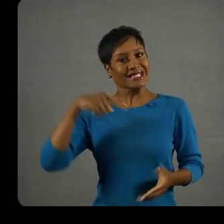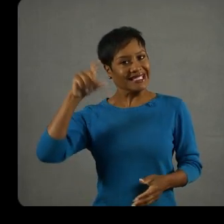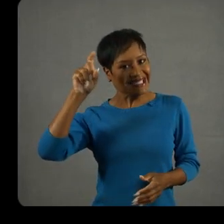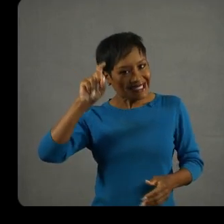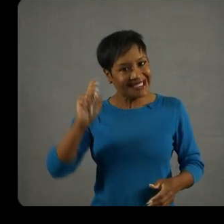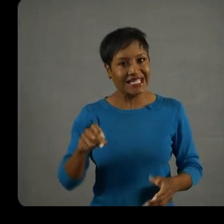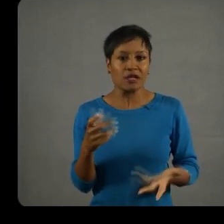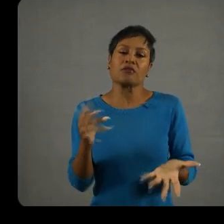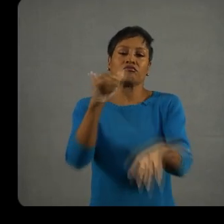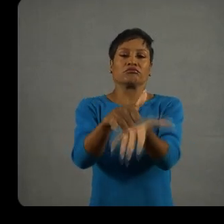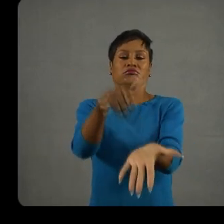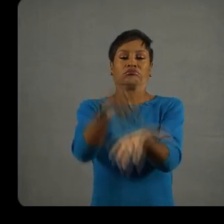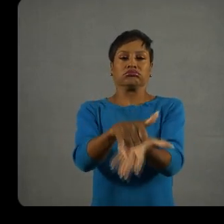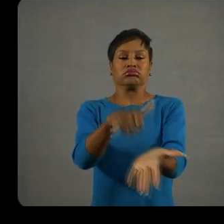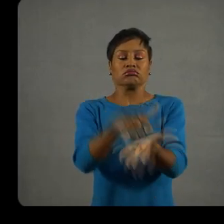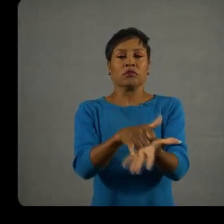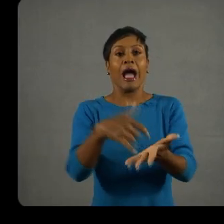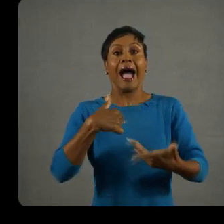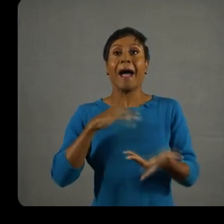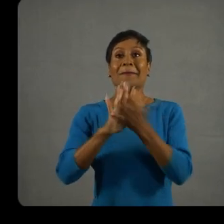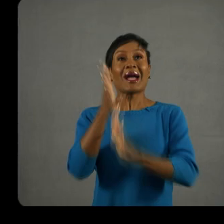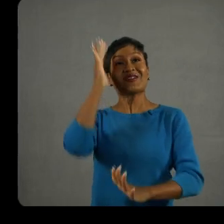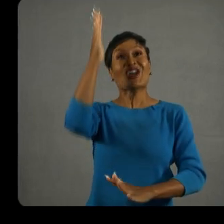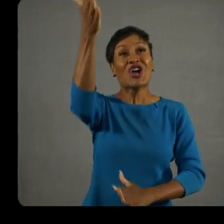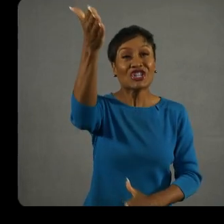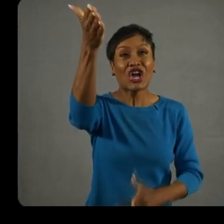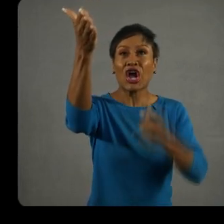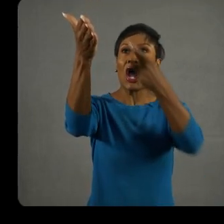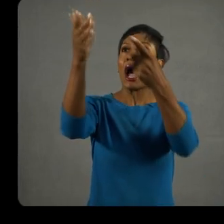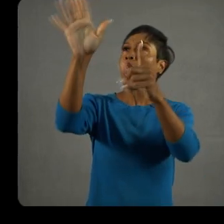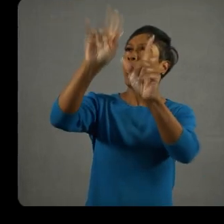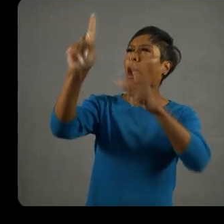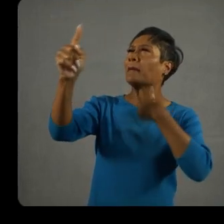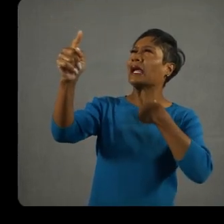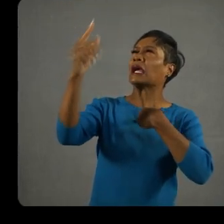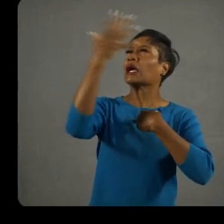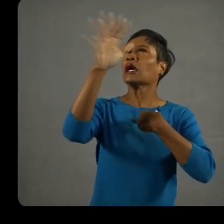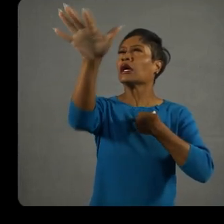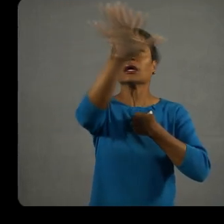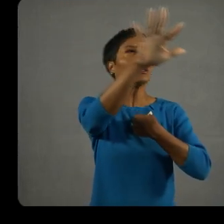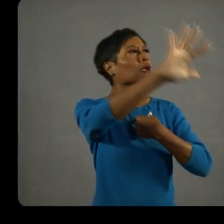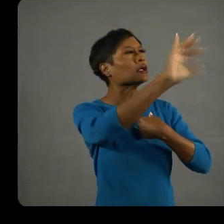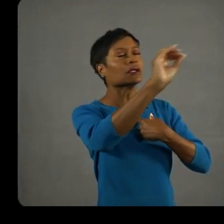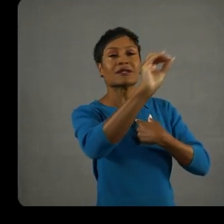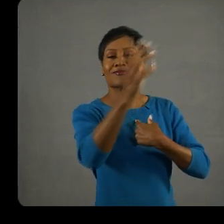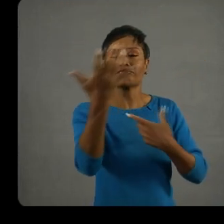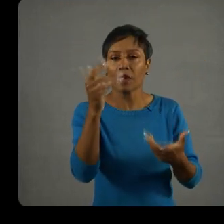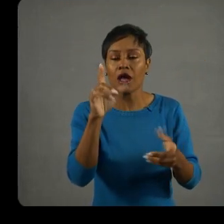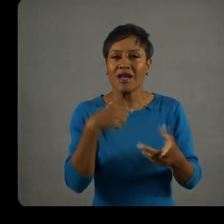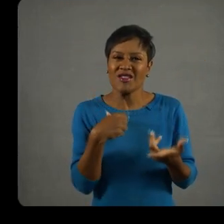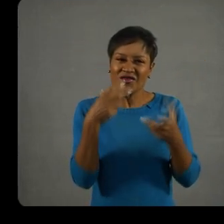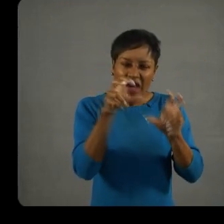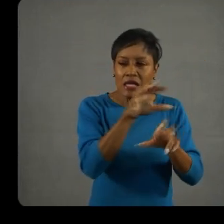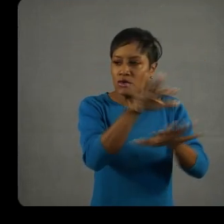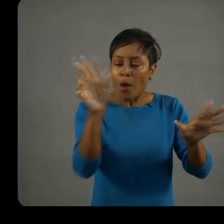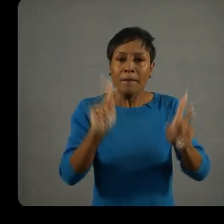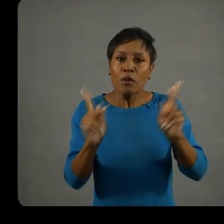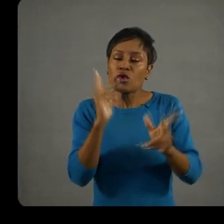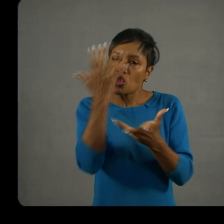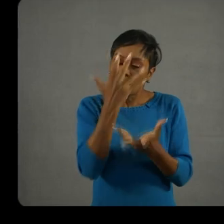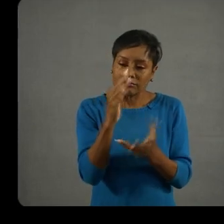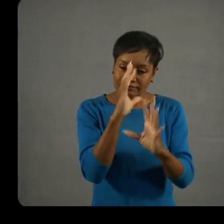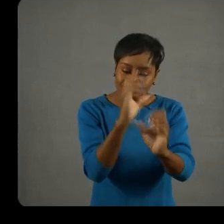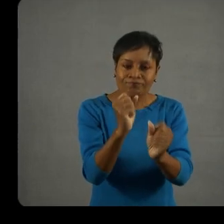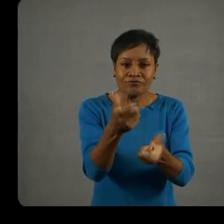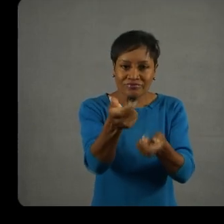be able to, you cannot be what you can't see. So making sure that we invest in folks that look like the students that we want to